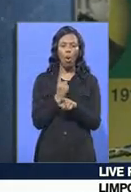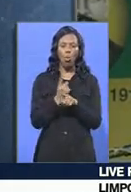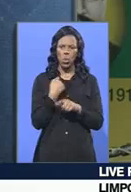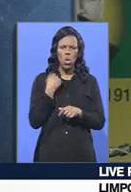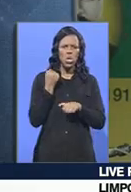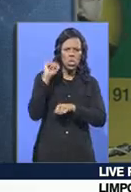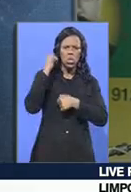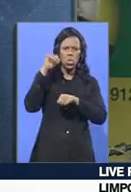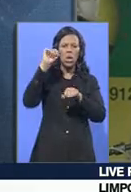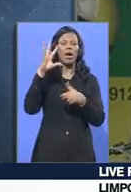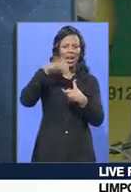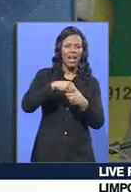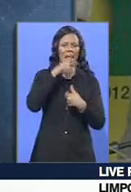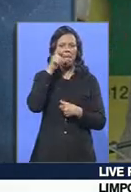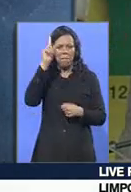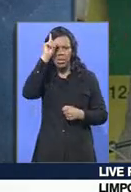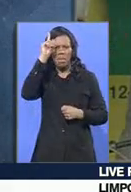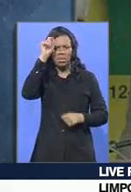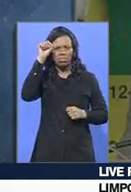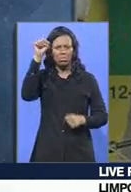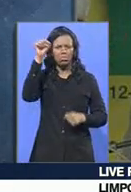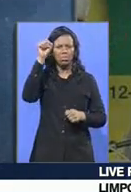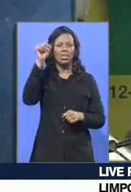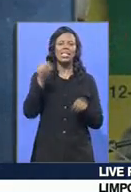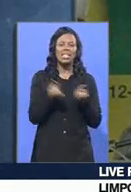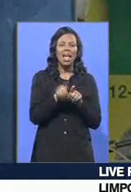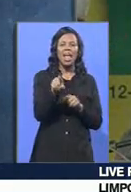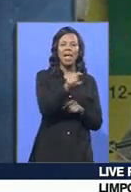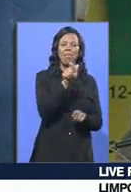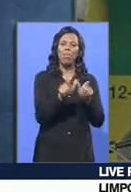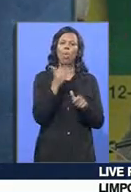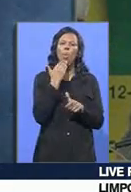of Nelson Mandela and all political prisoners.